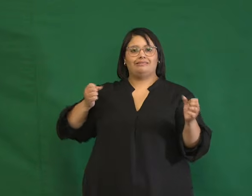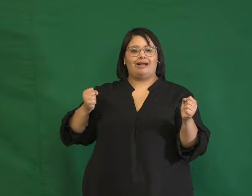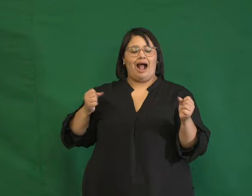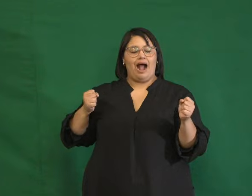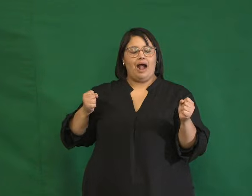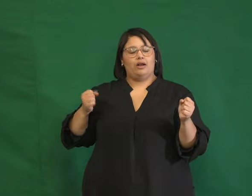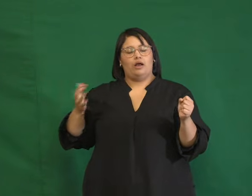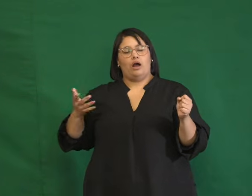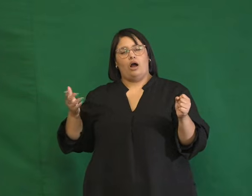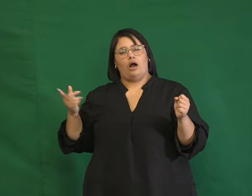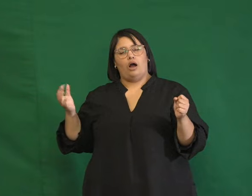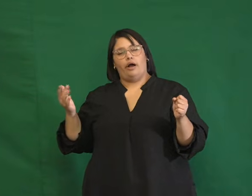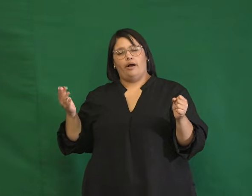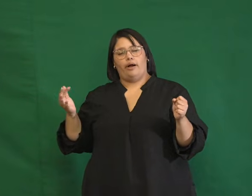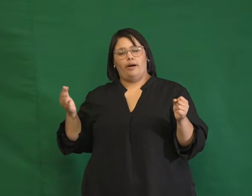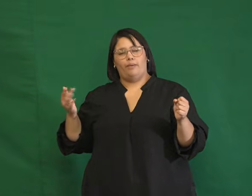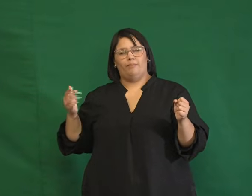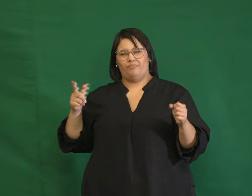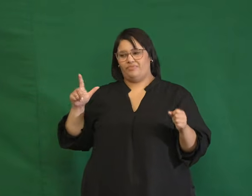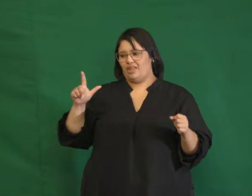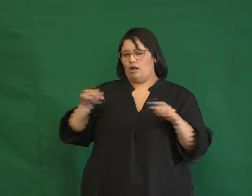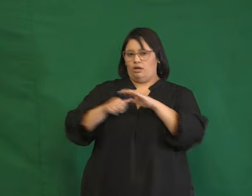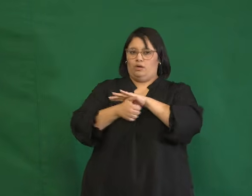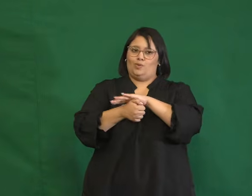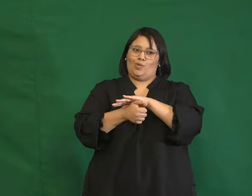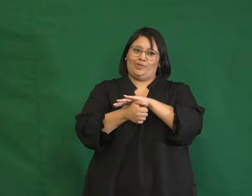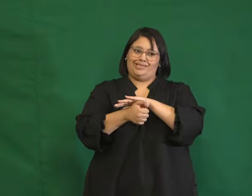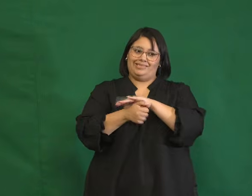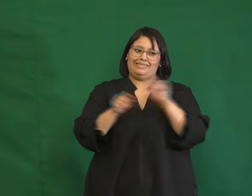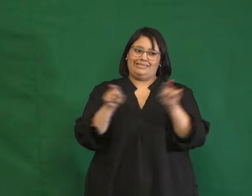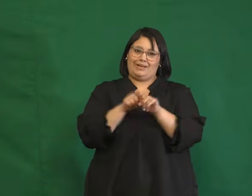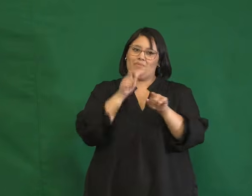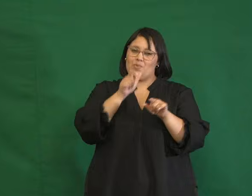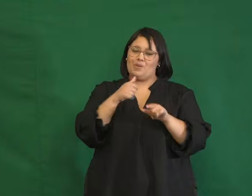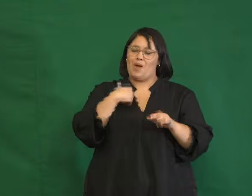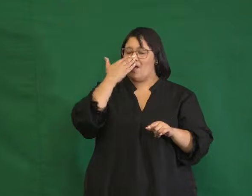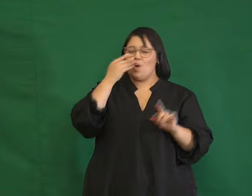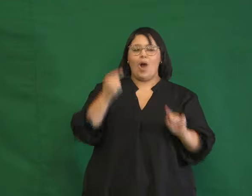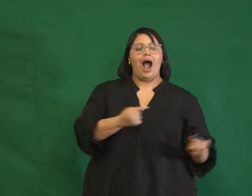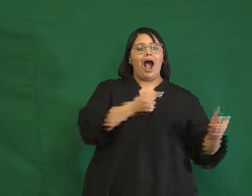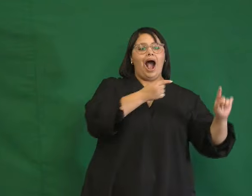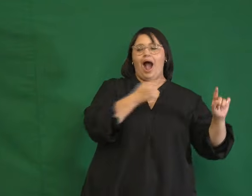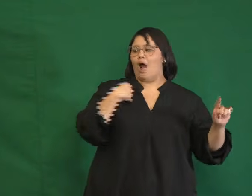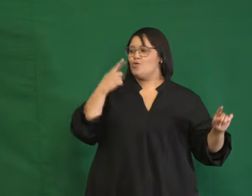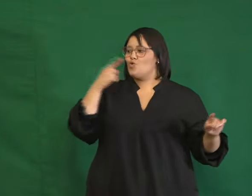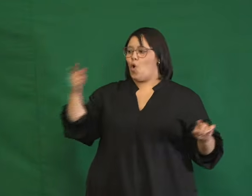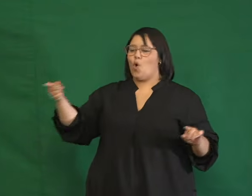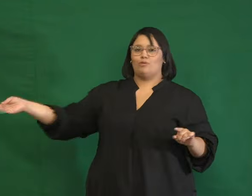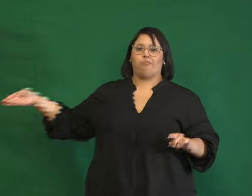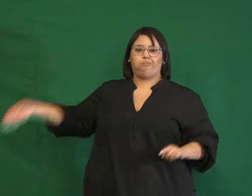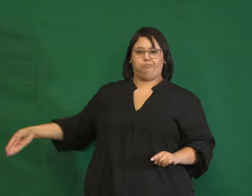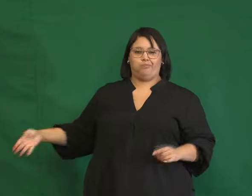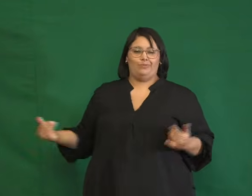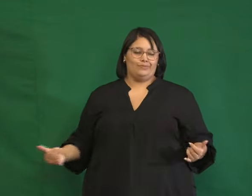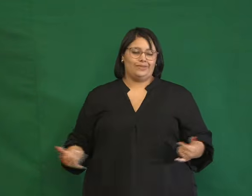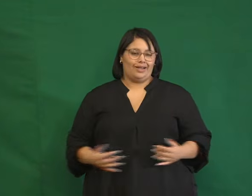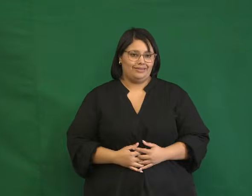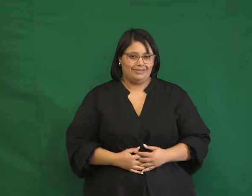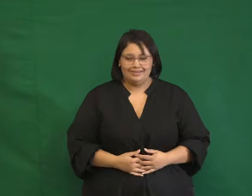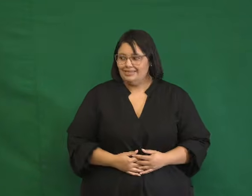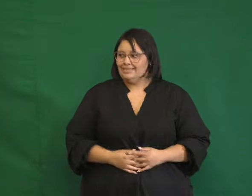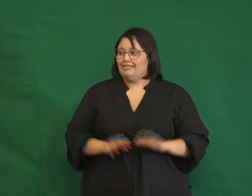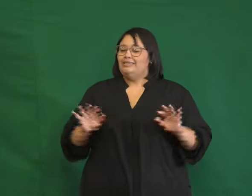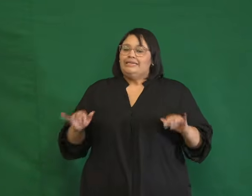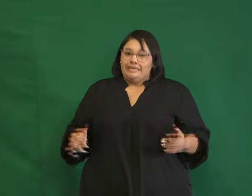the lemma tortoise as well, because I knew we would see her here today. And we